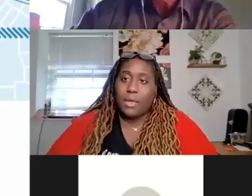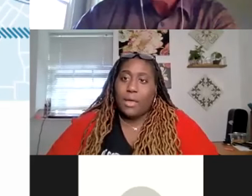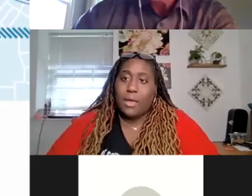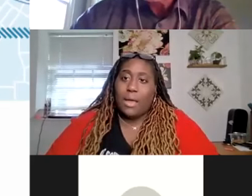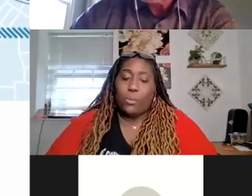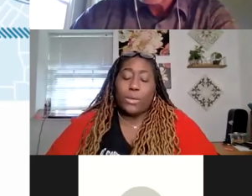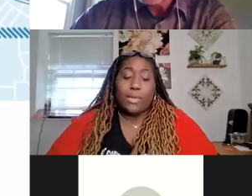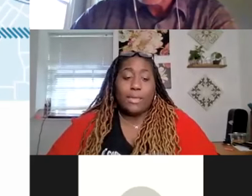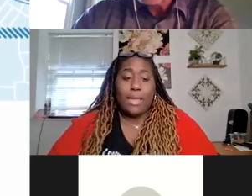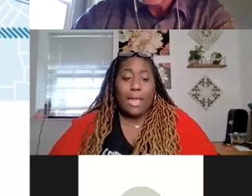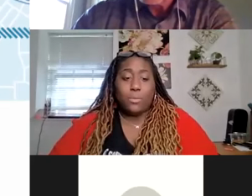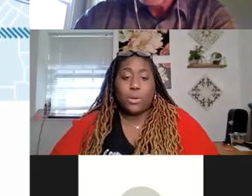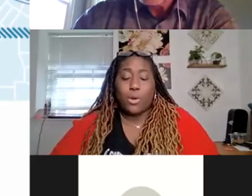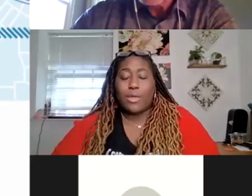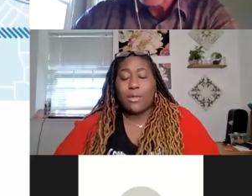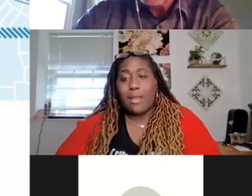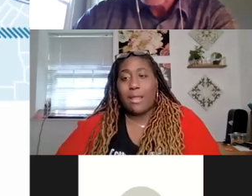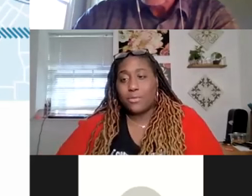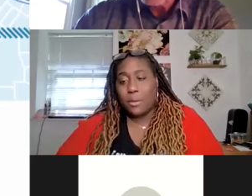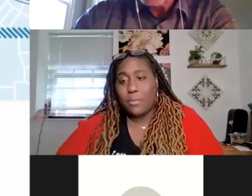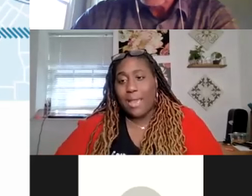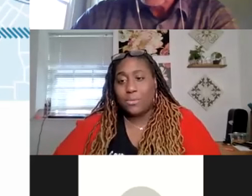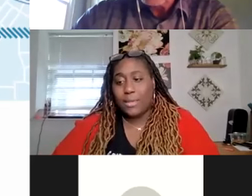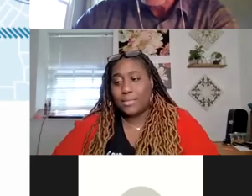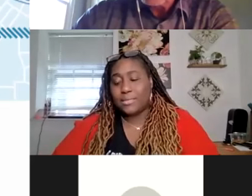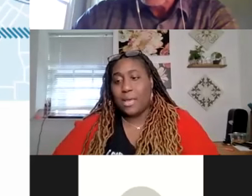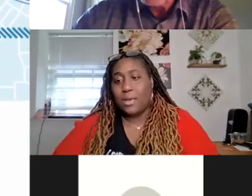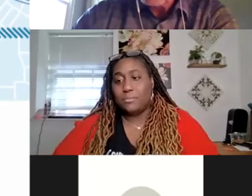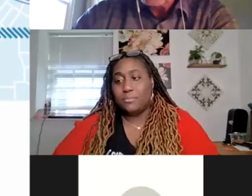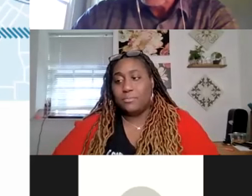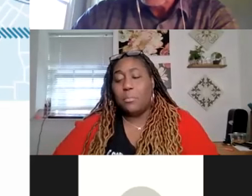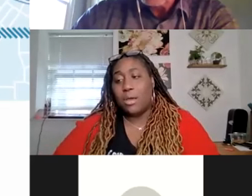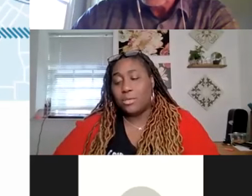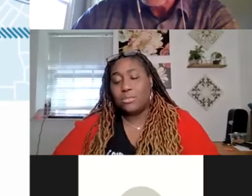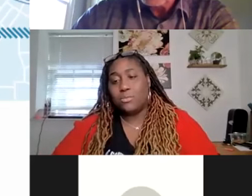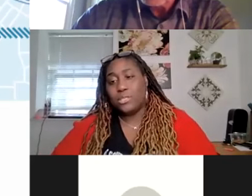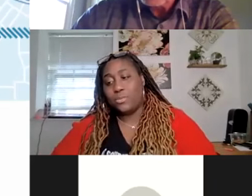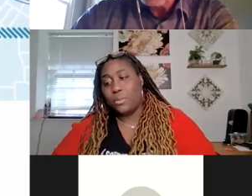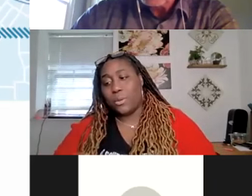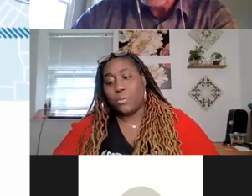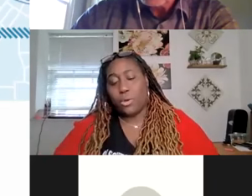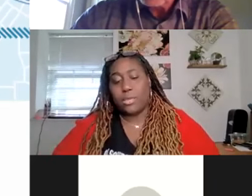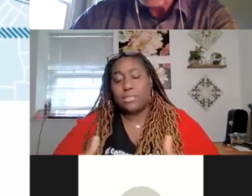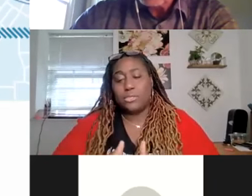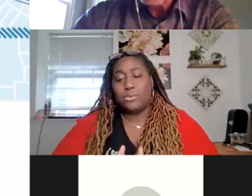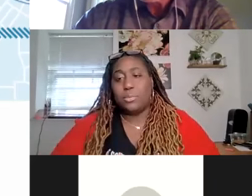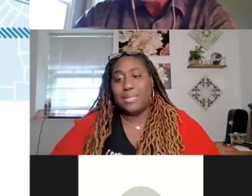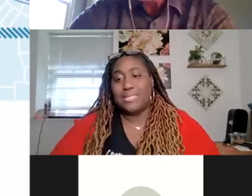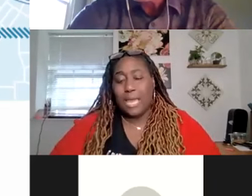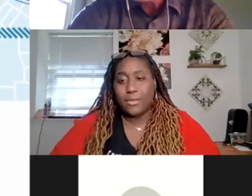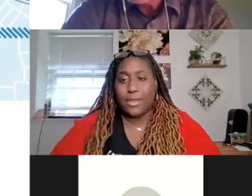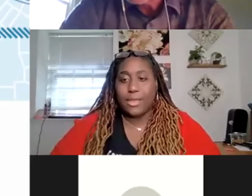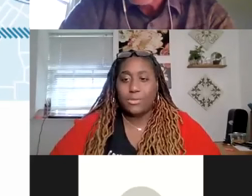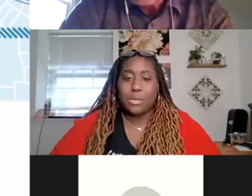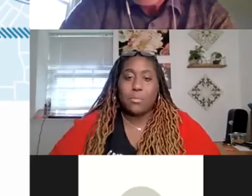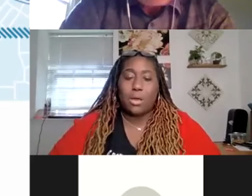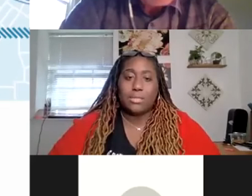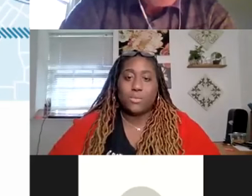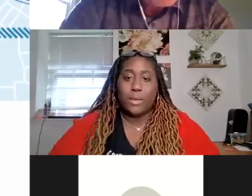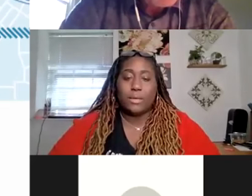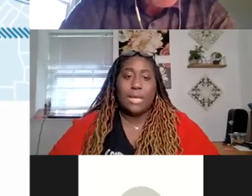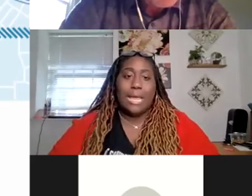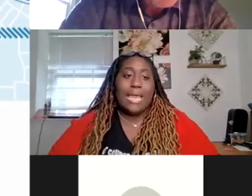Academy, we were working on our career pathways model, which we were working to blend together a